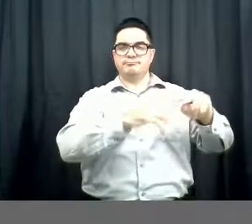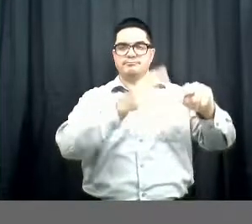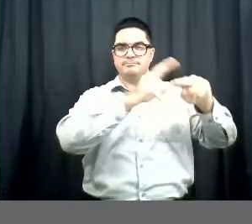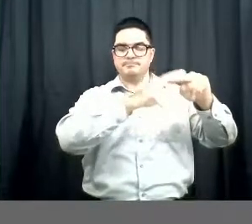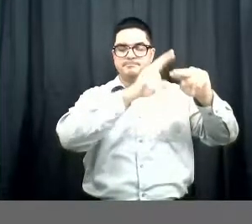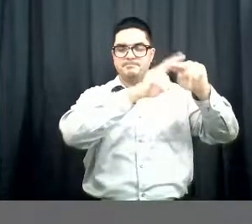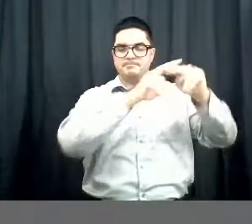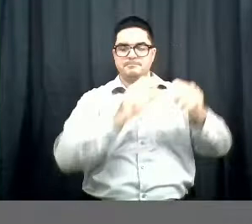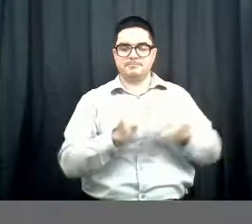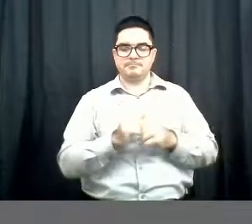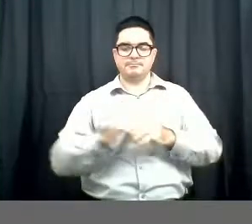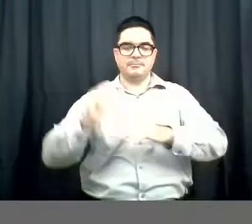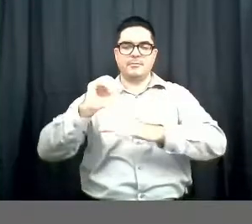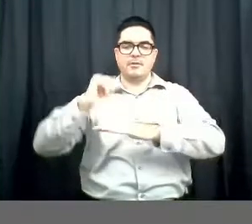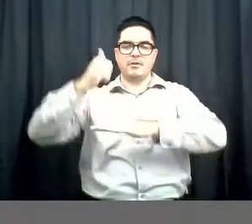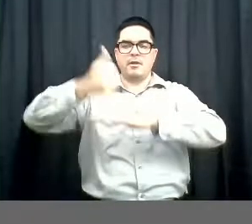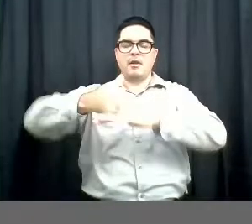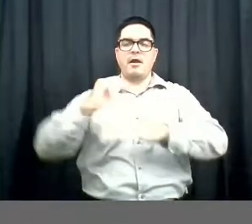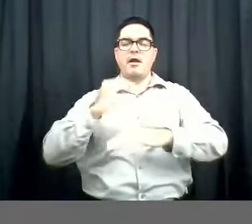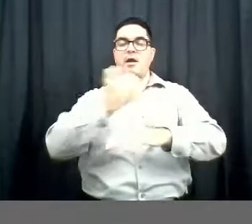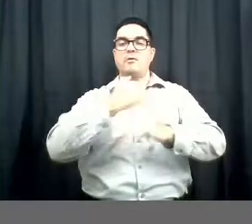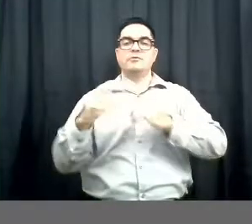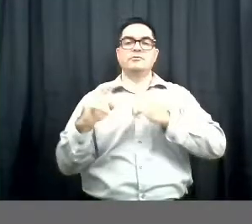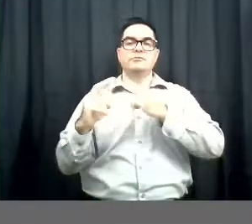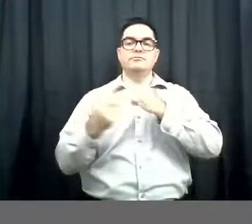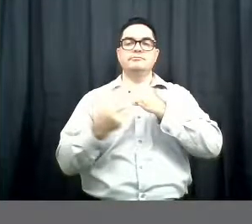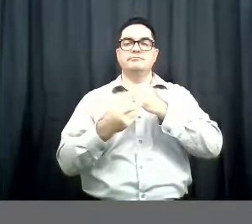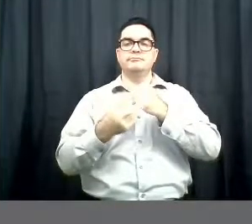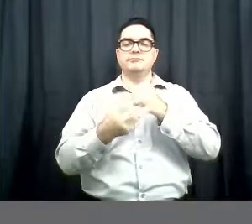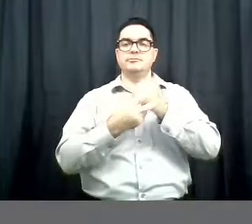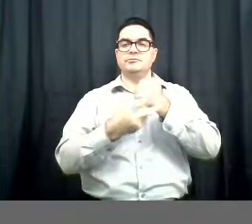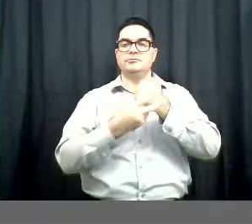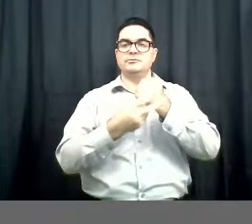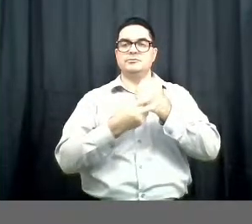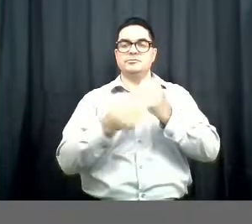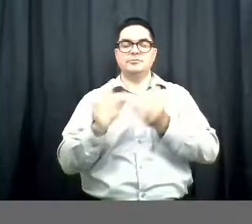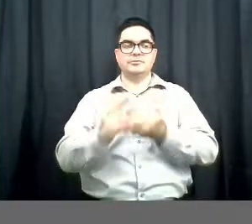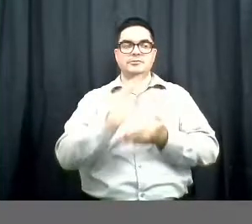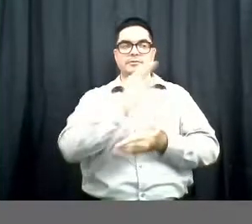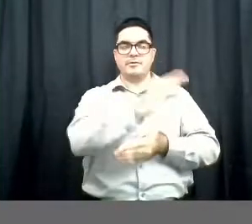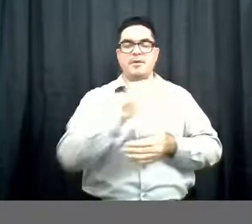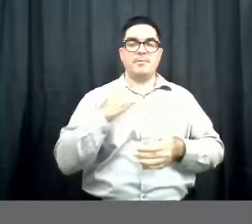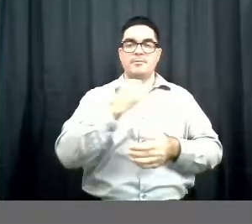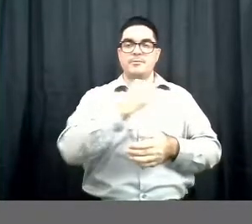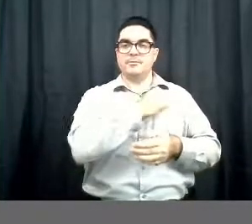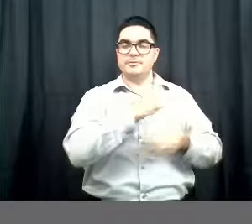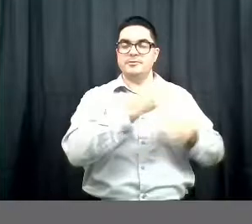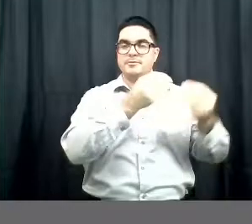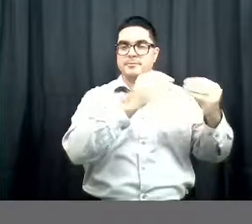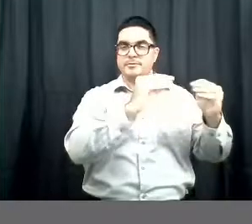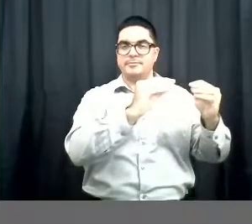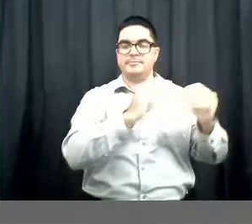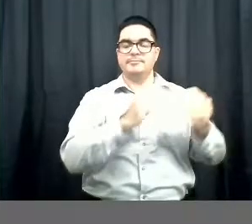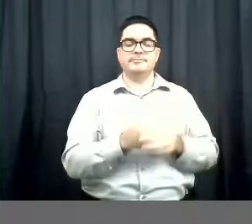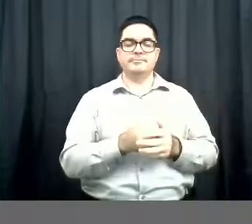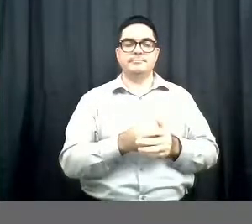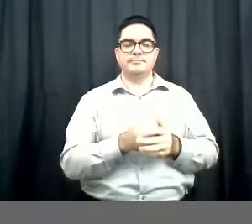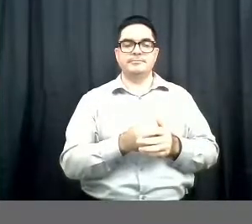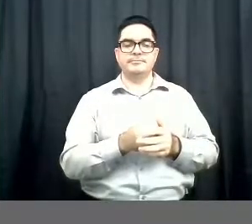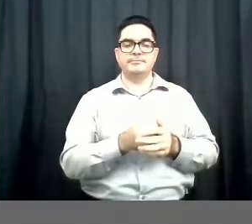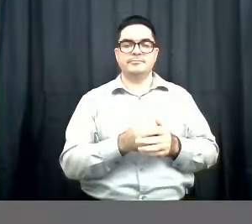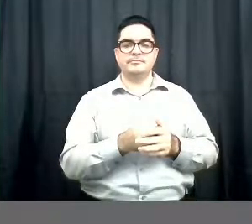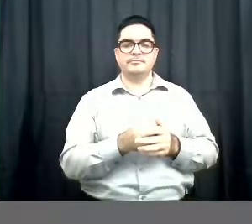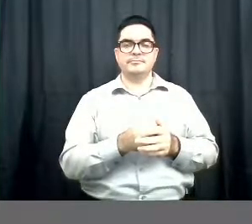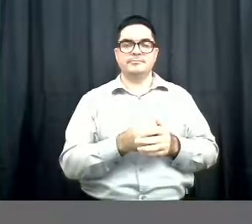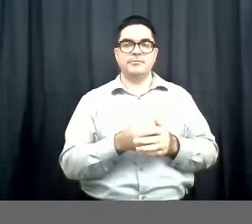Federal Reserve to backstop the municipal market more recently, there hasn't really been too much interest in drawing on